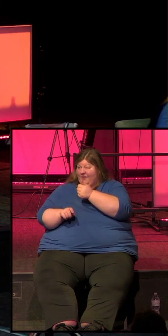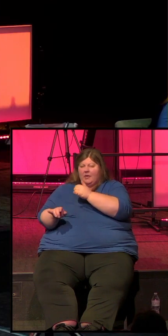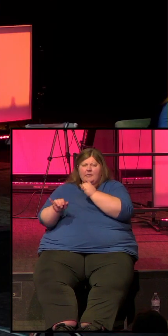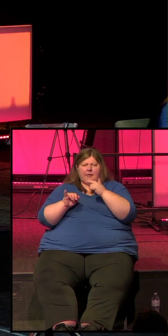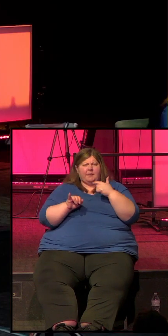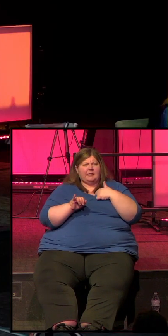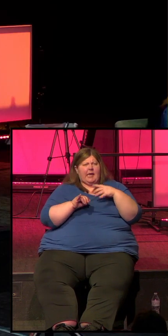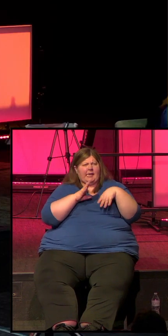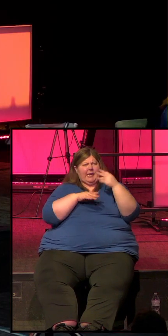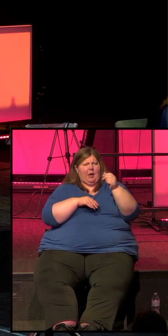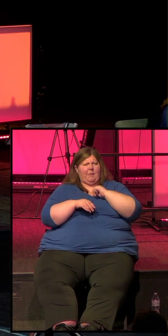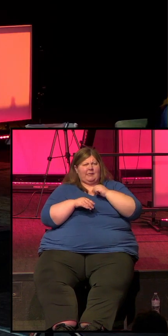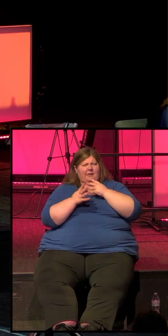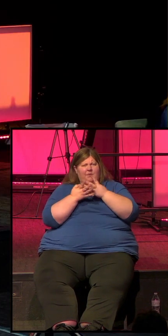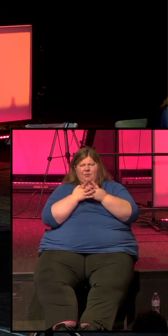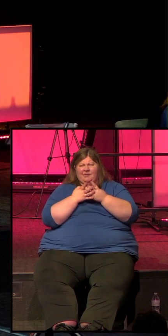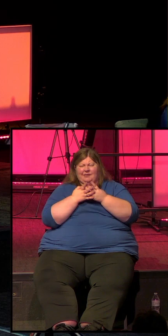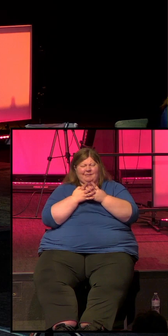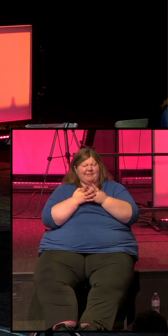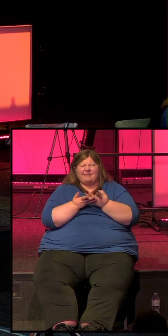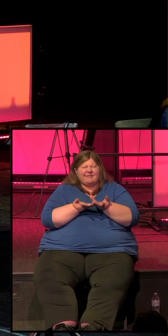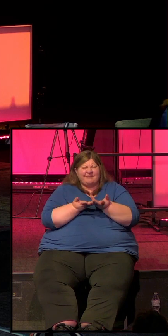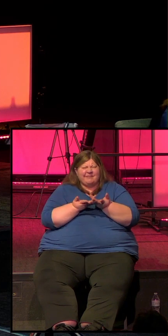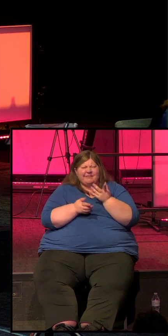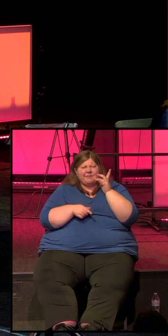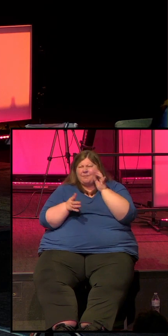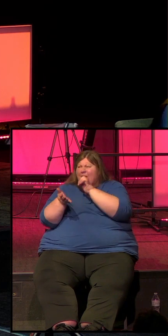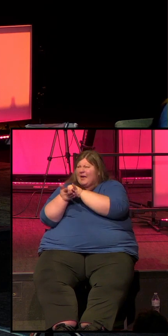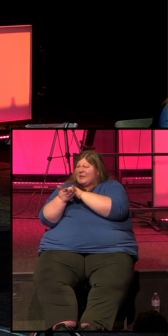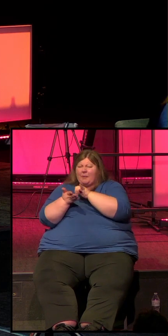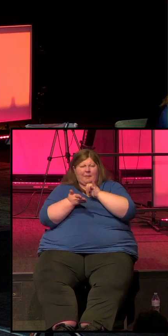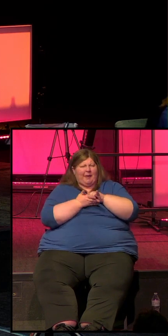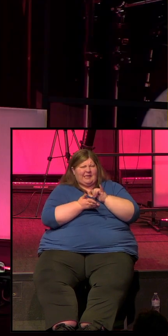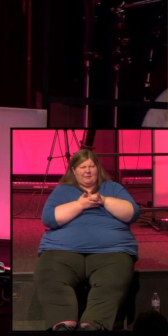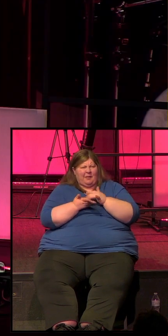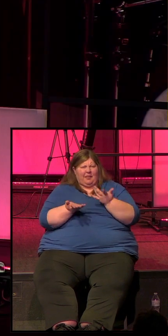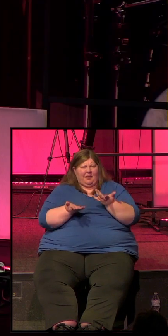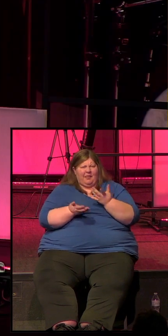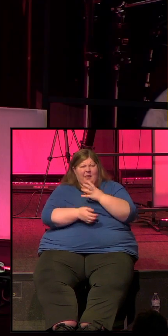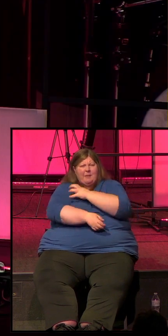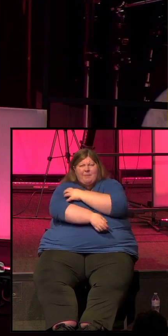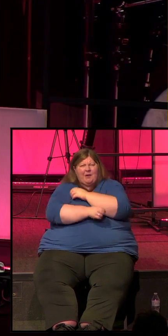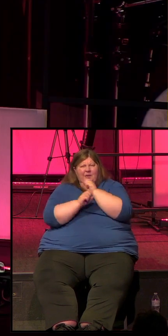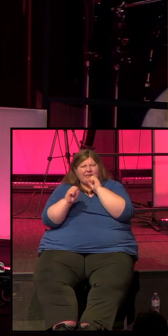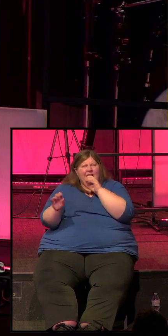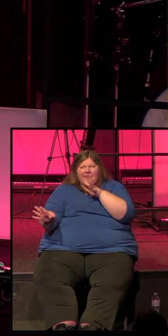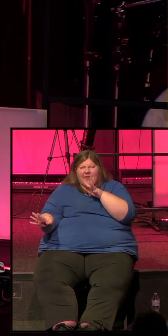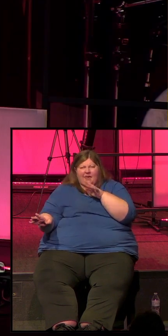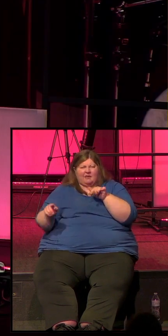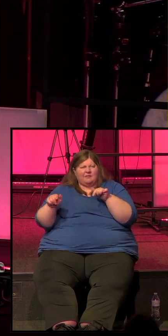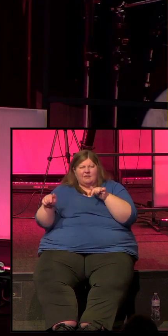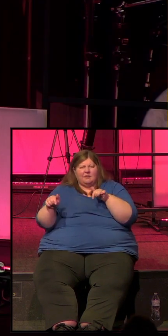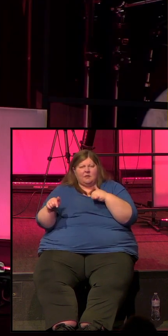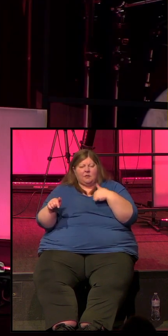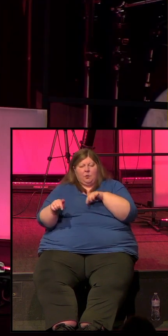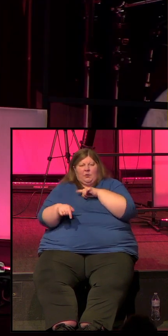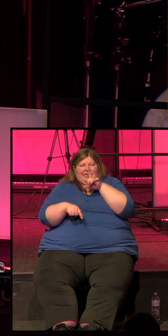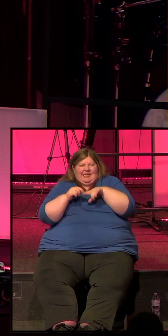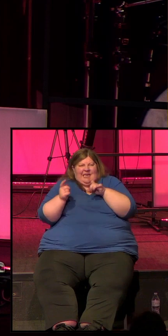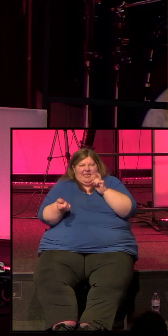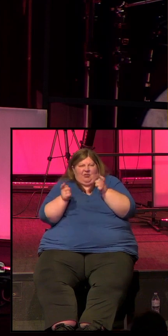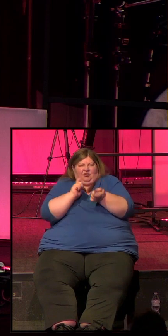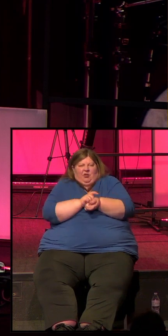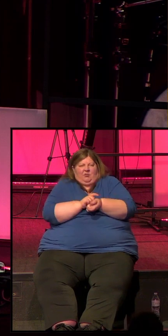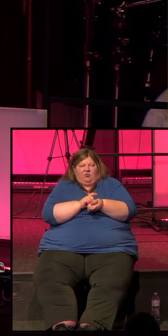prison. You're powerless. I'm powerless. We are powerless to change or